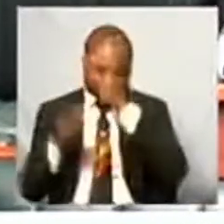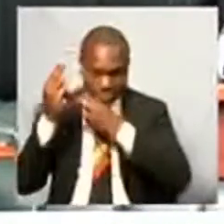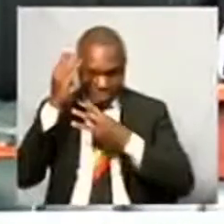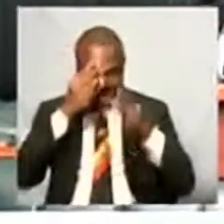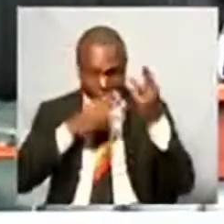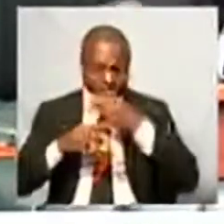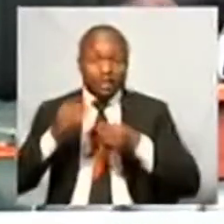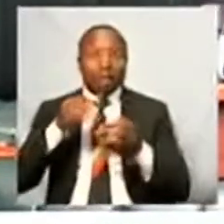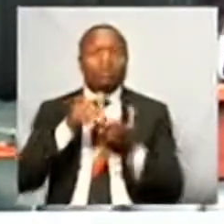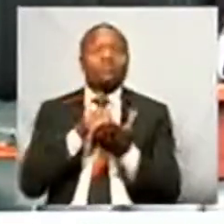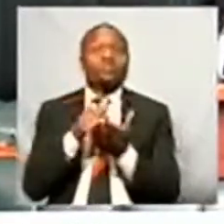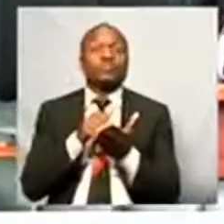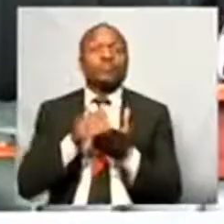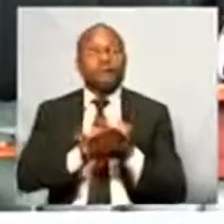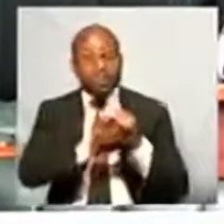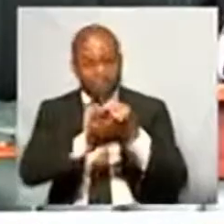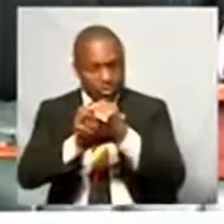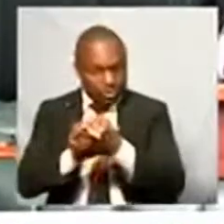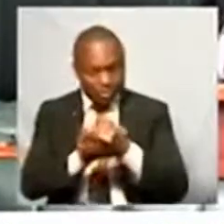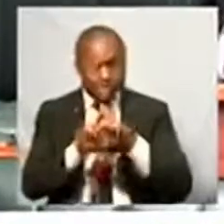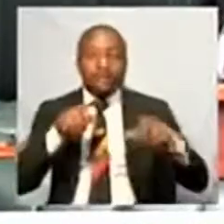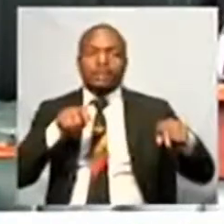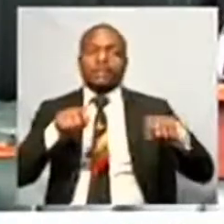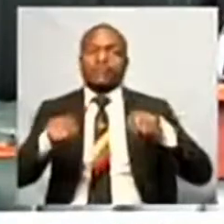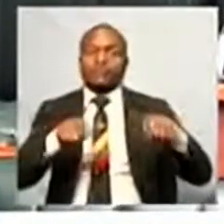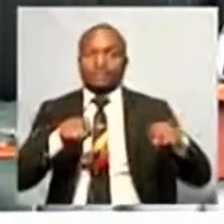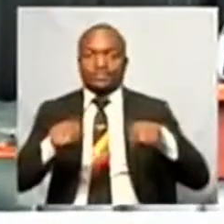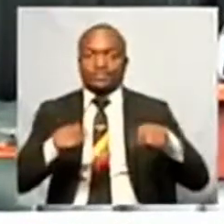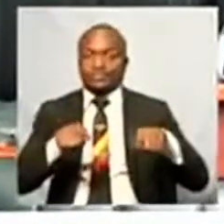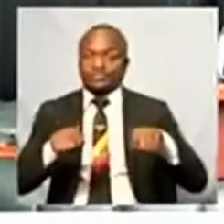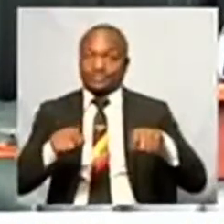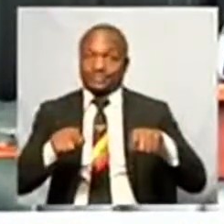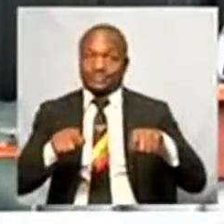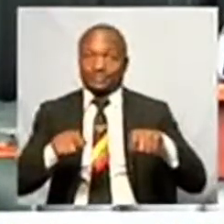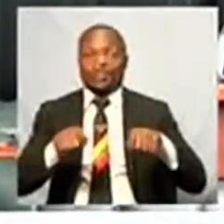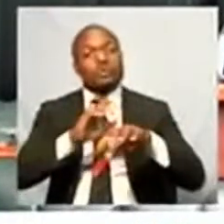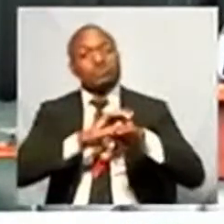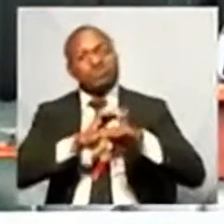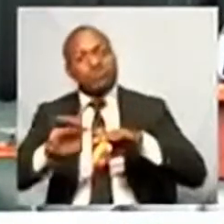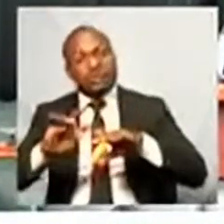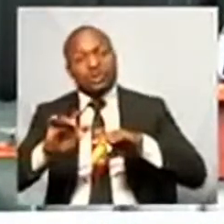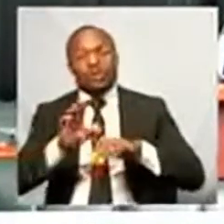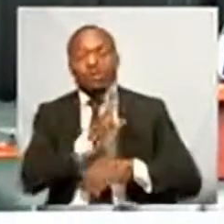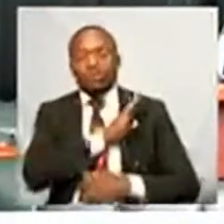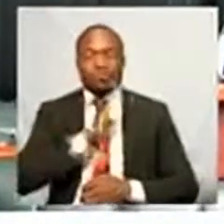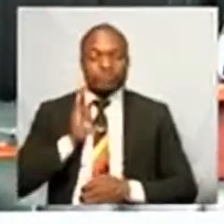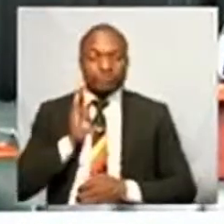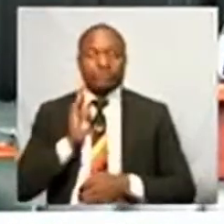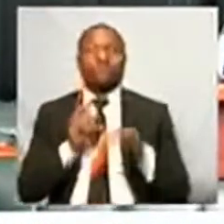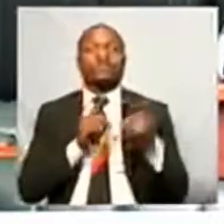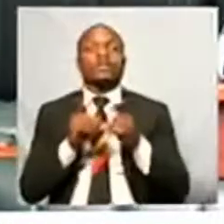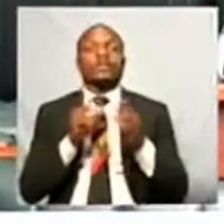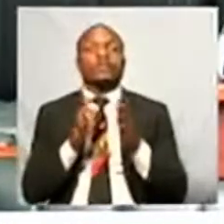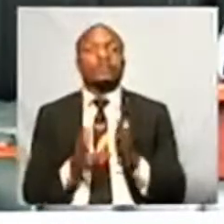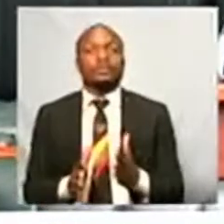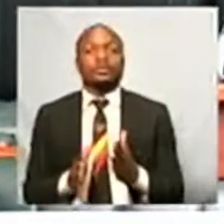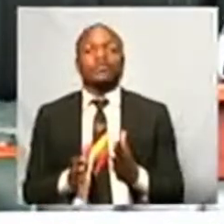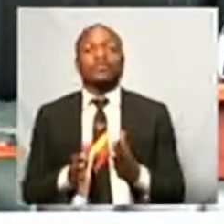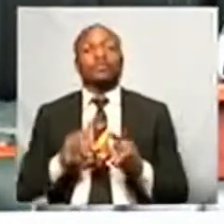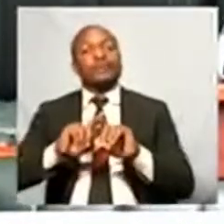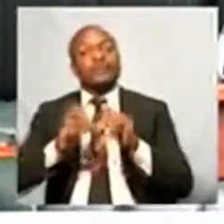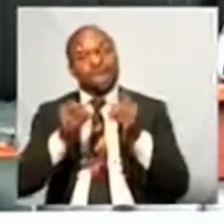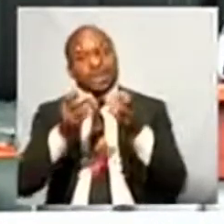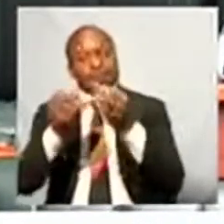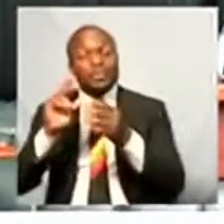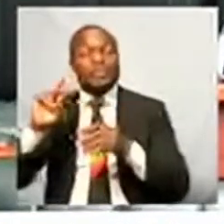persistent weaknesses in corporate governance, inter alia absence of boards of directors across several